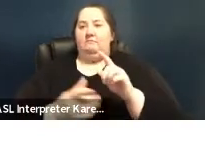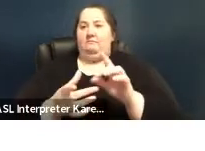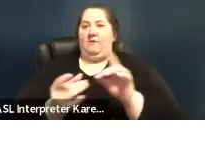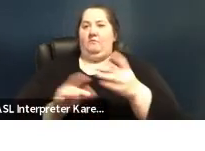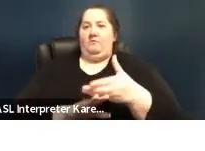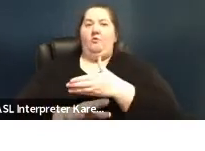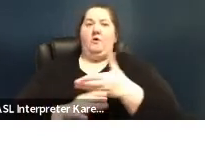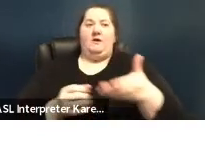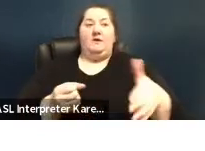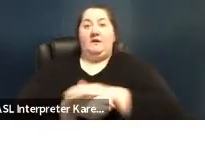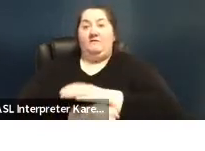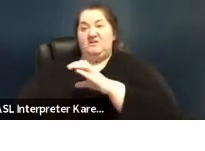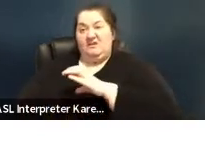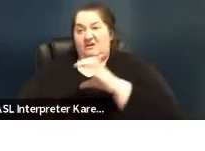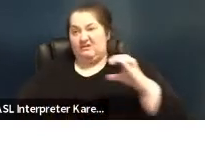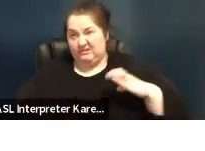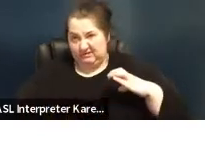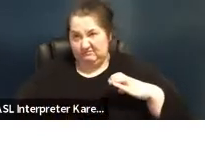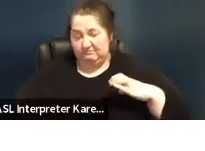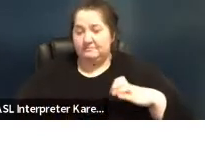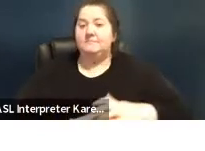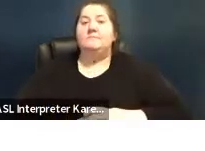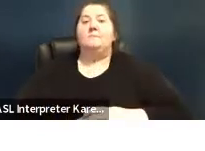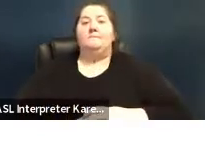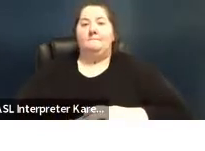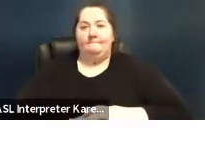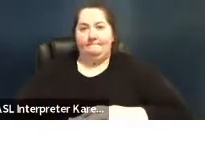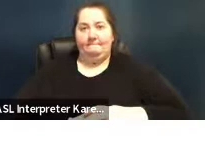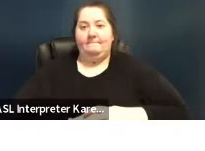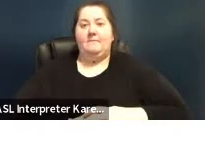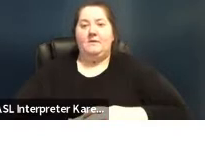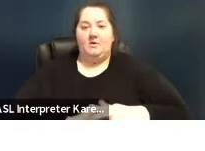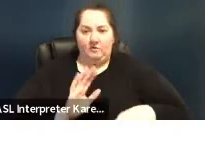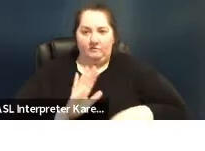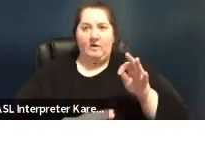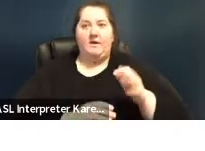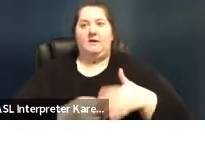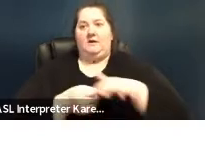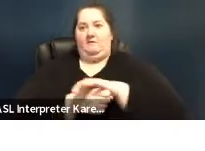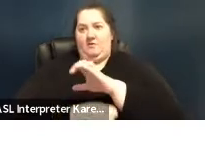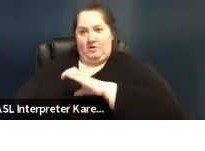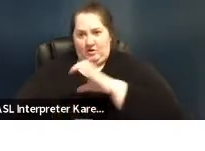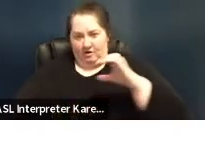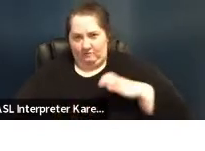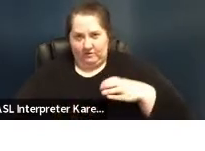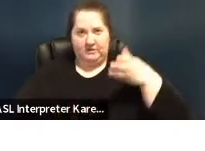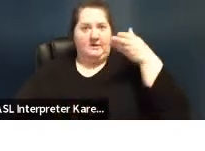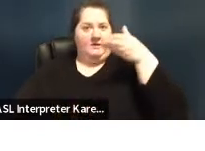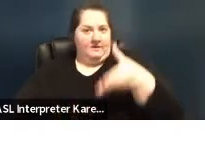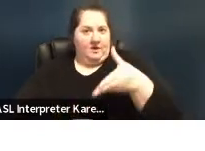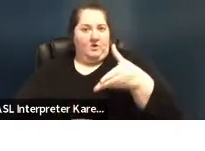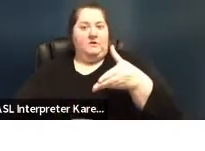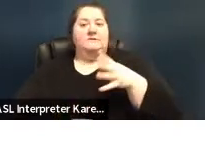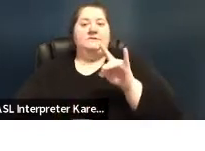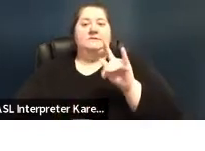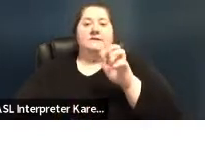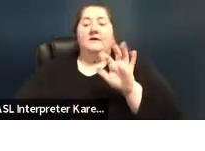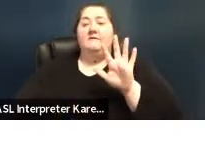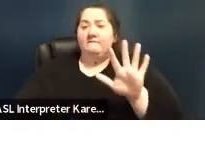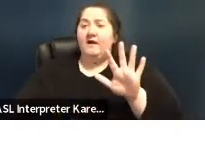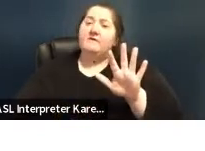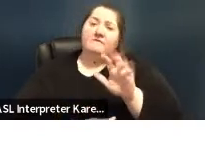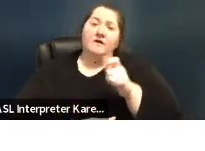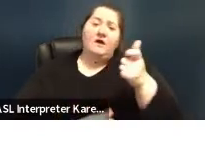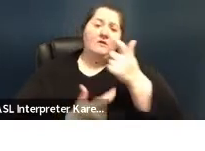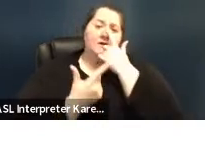it covers Congress. This is where you find the coverage of Congress is within Title V and some other interesting